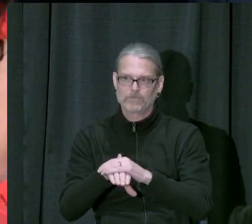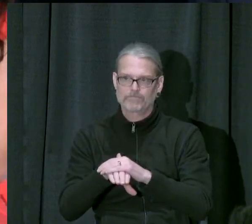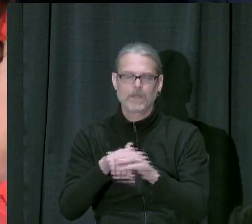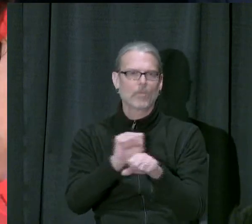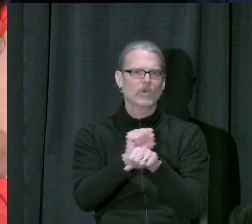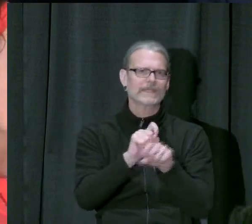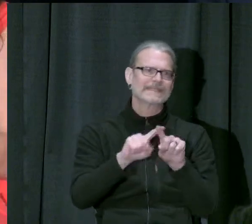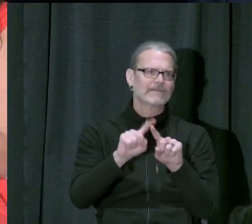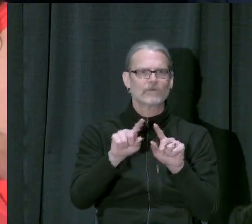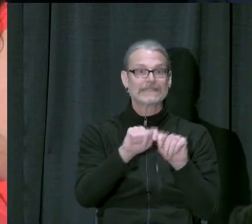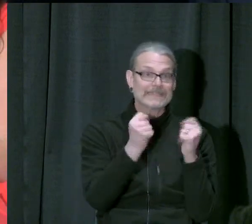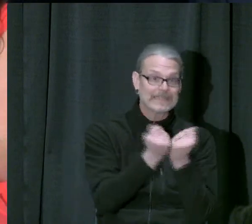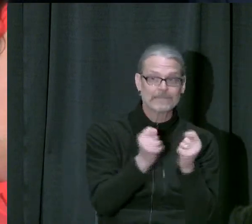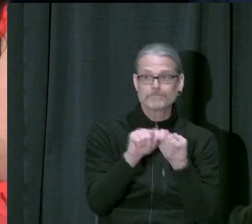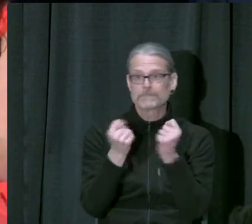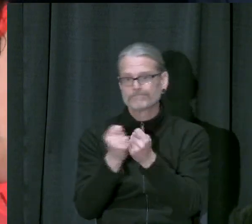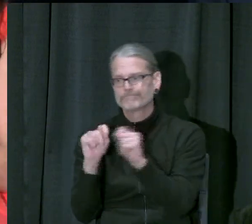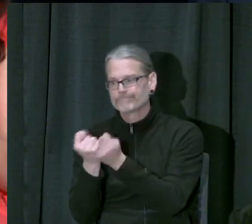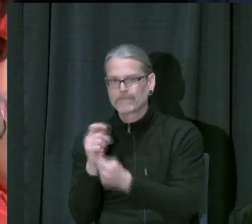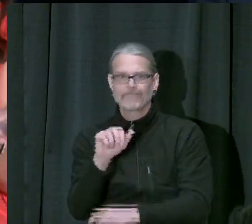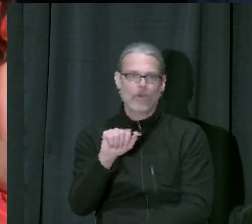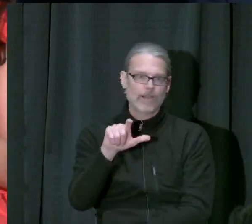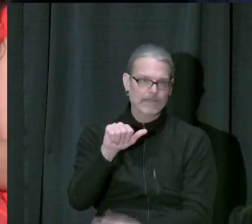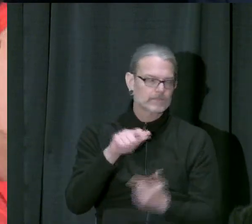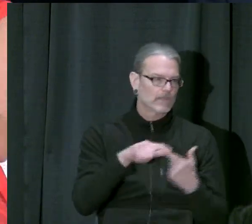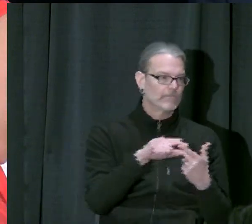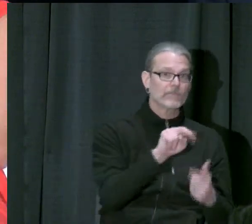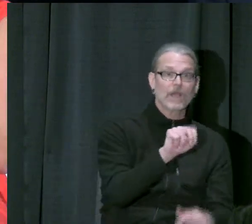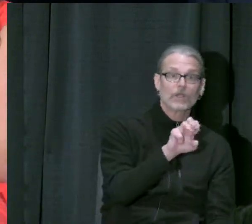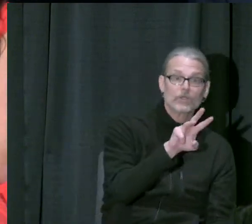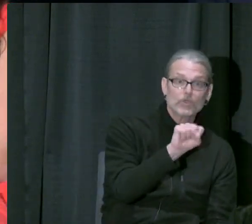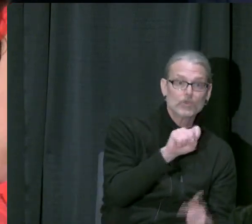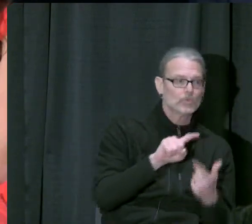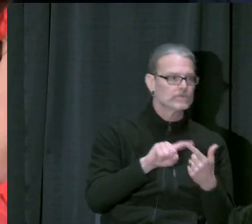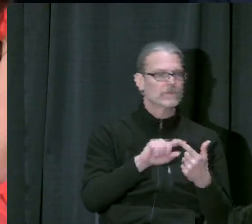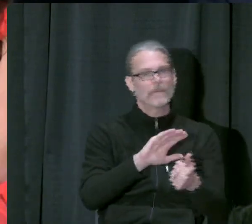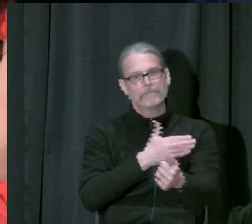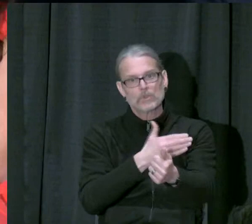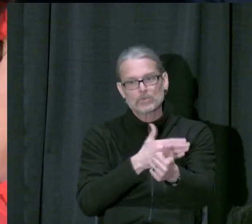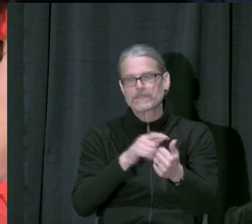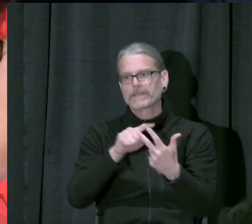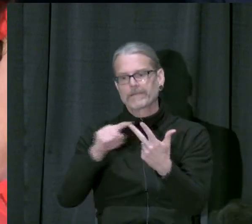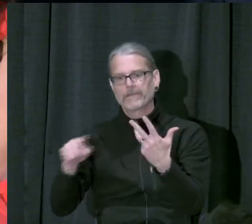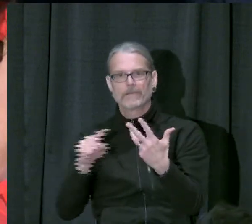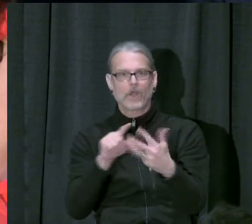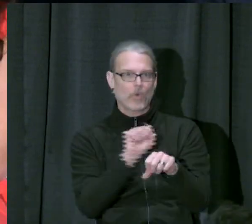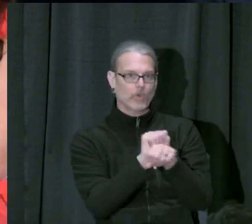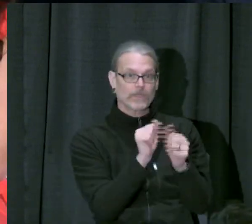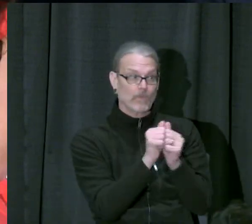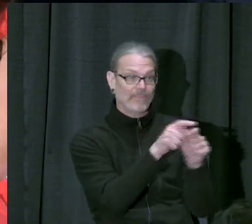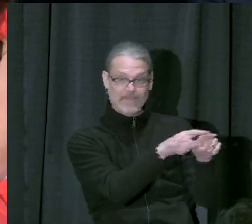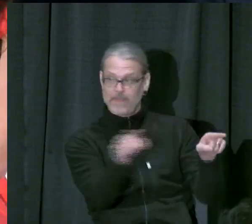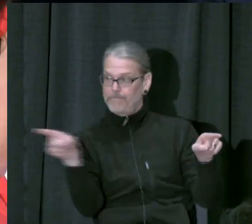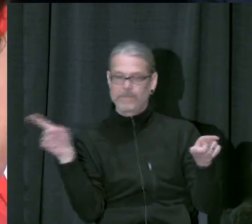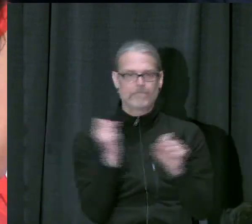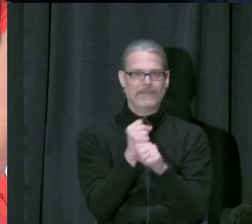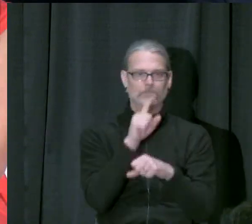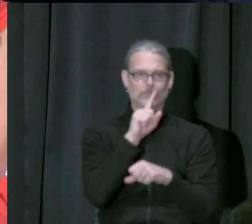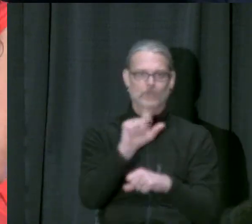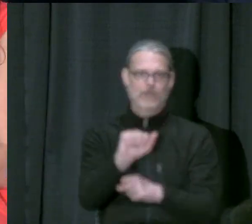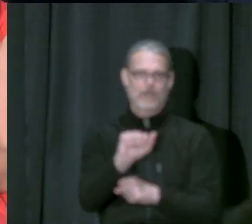different teams across Alexa, say the news team or music team, and working with them to make sure that Alexa is